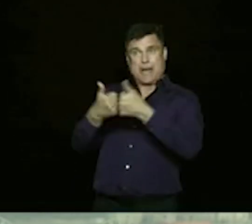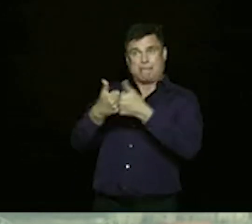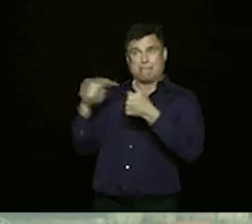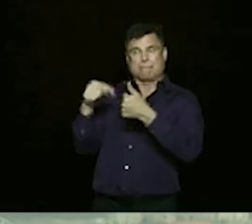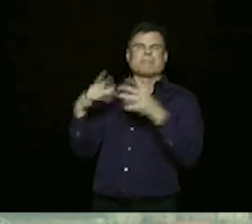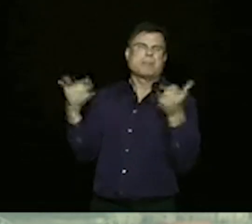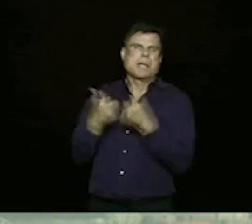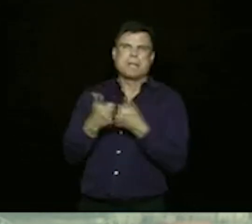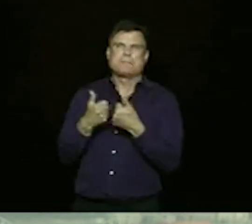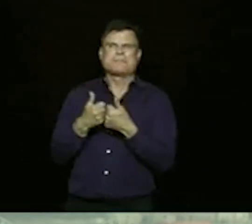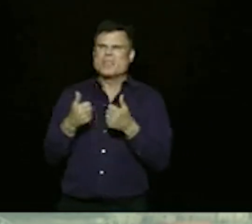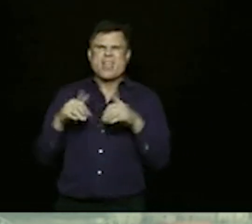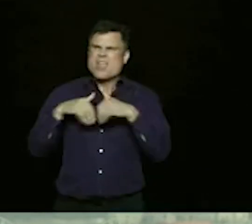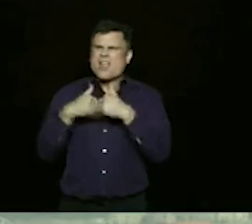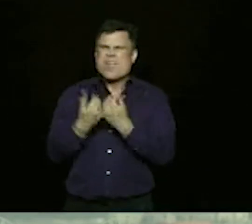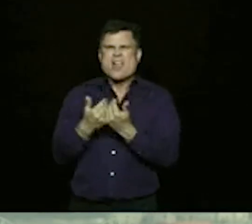they represent and